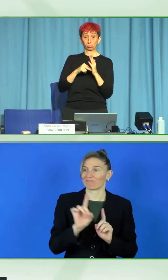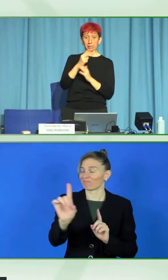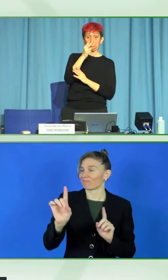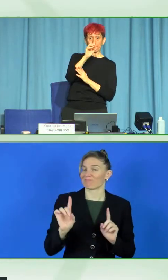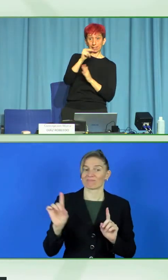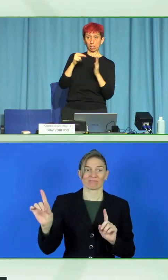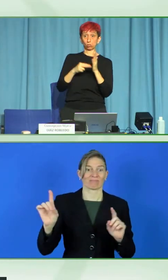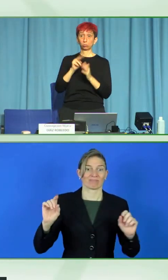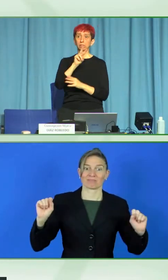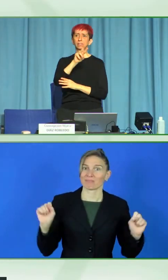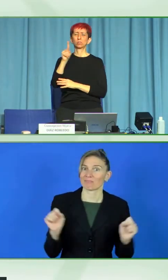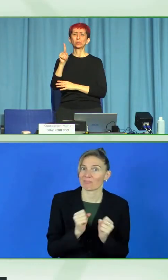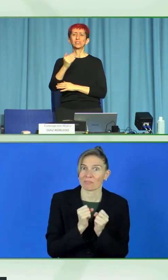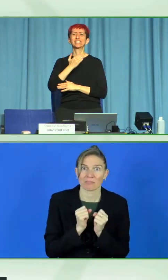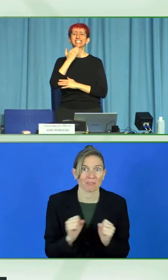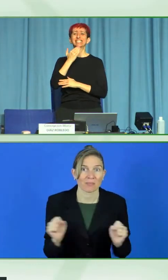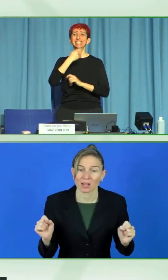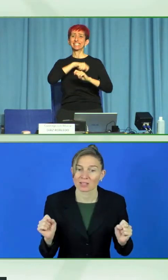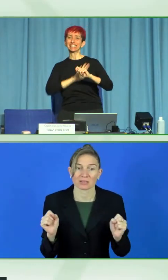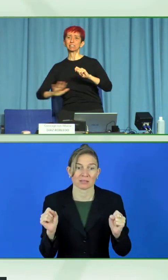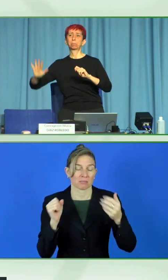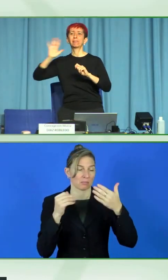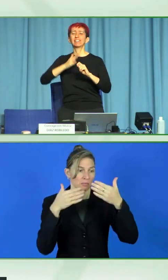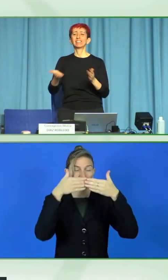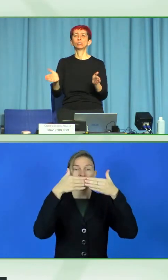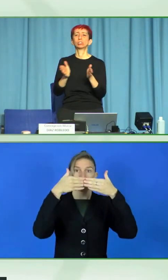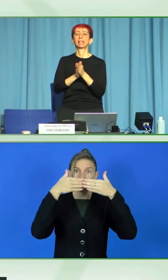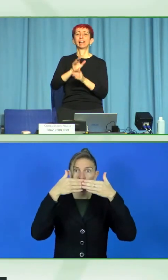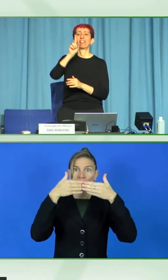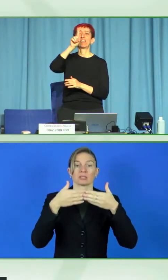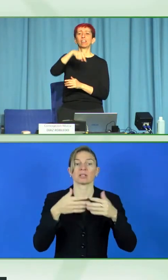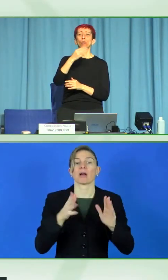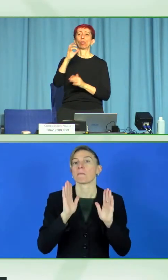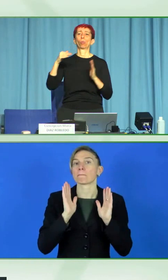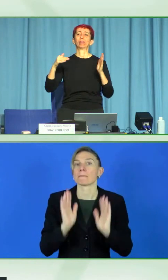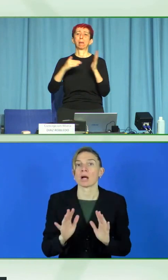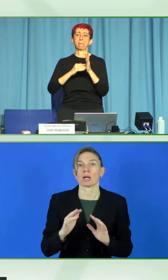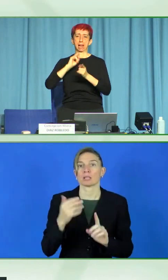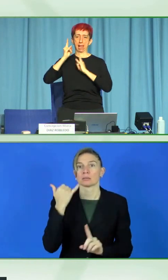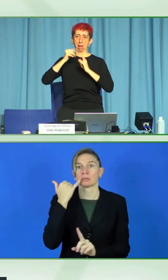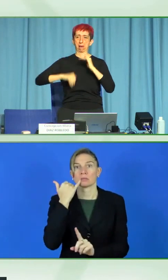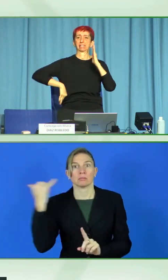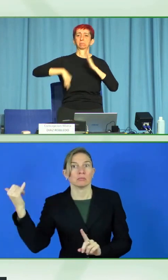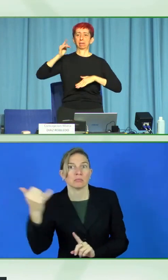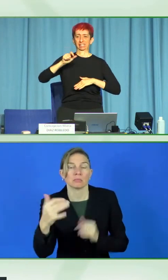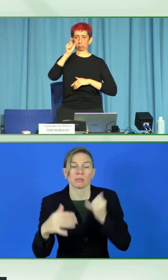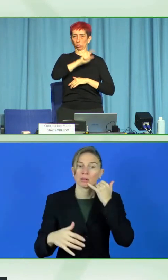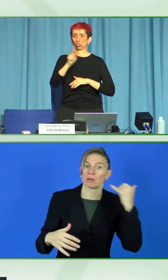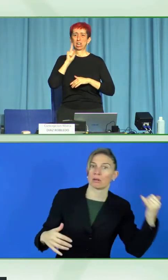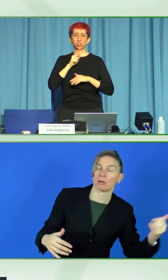and everything went via telephone services. SVisual